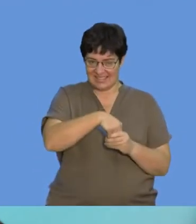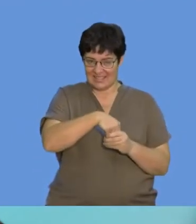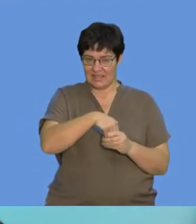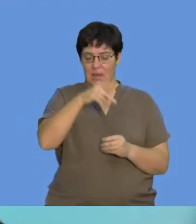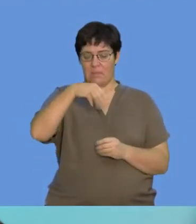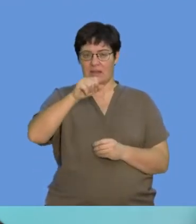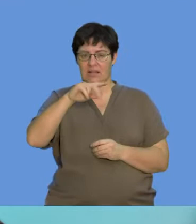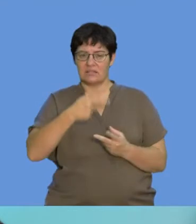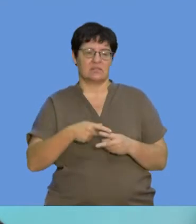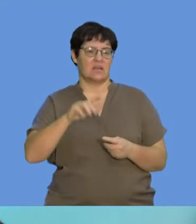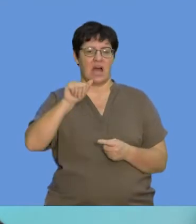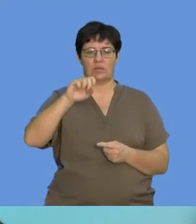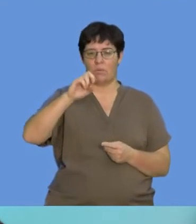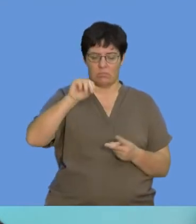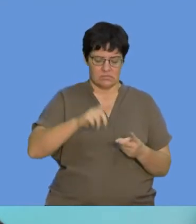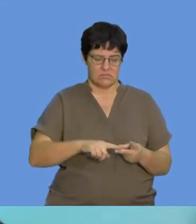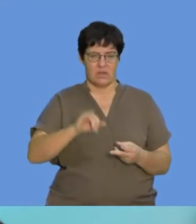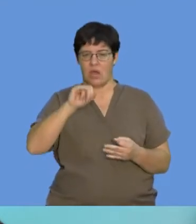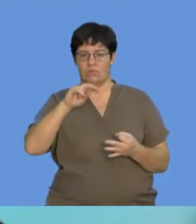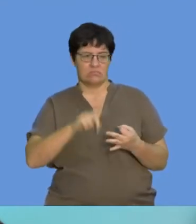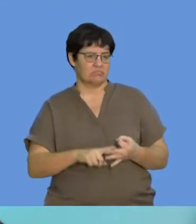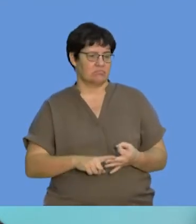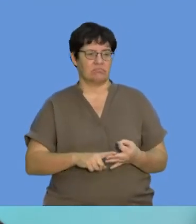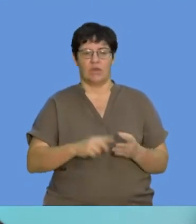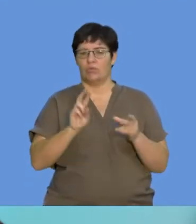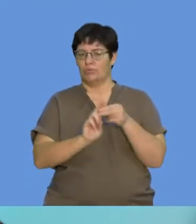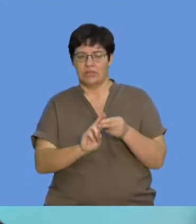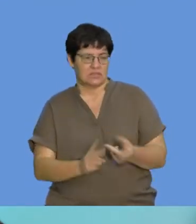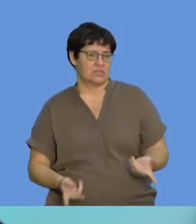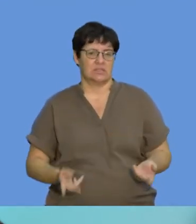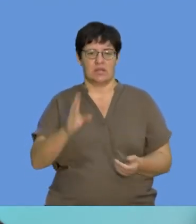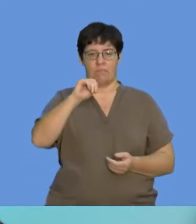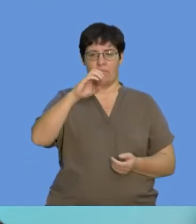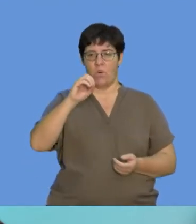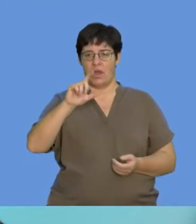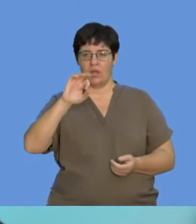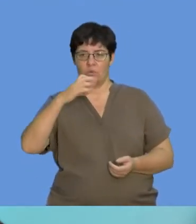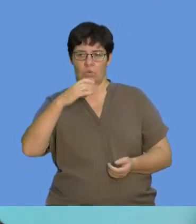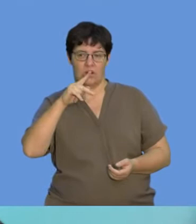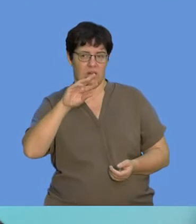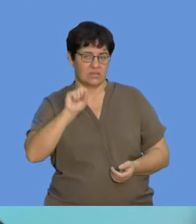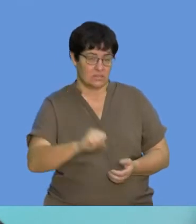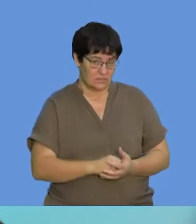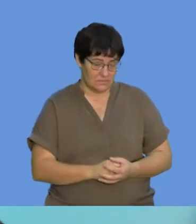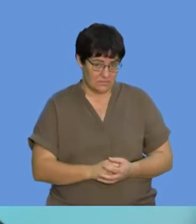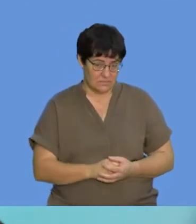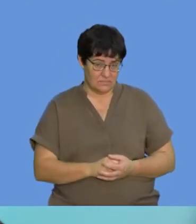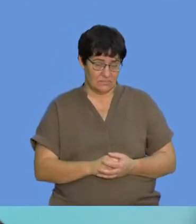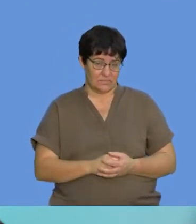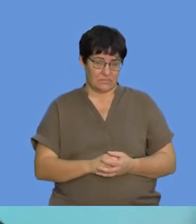be atoms, can be ions, formula units, molecules. So ideally, we would also remember